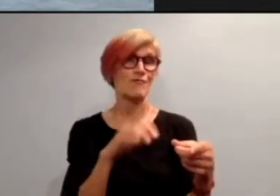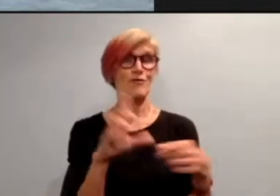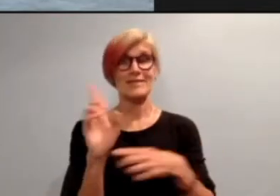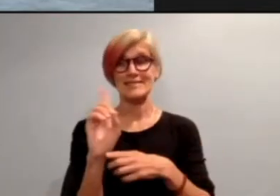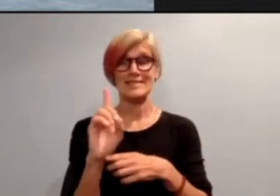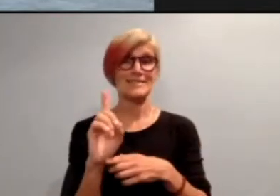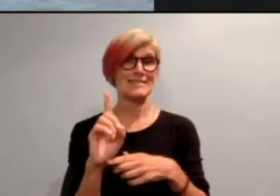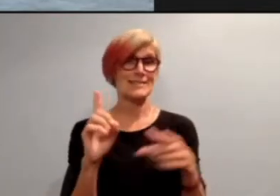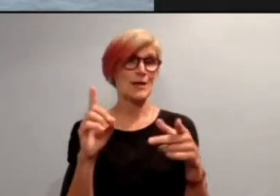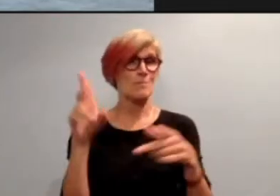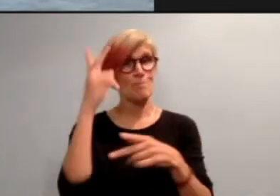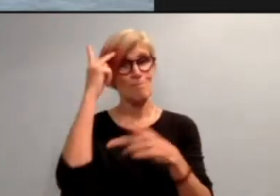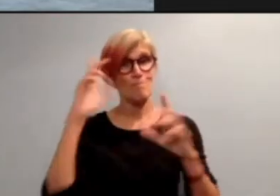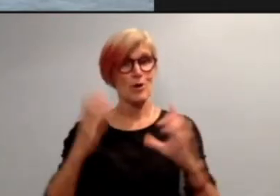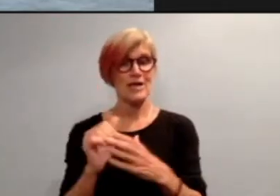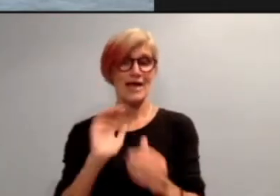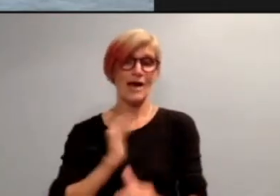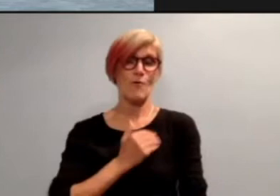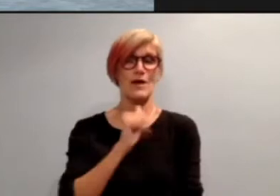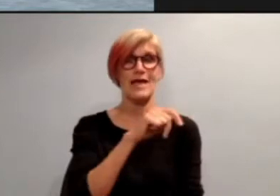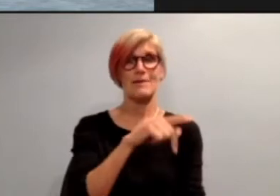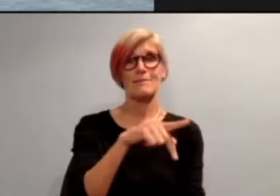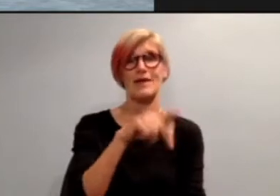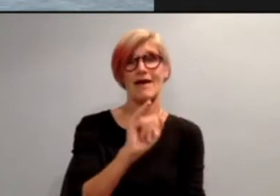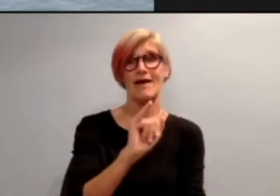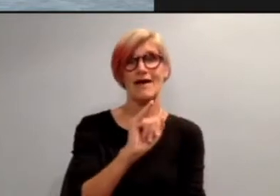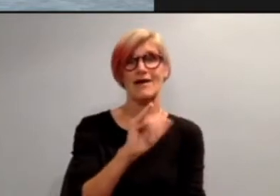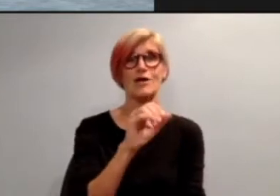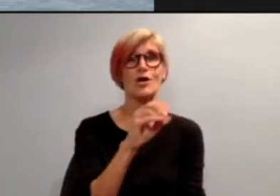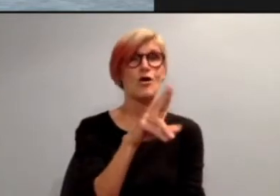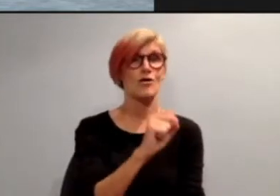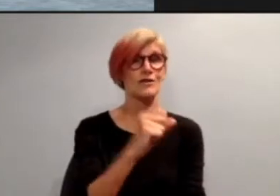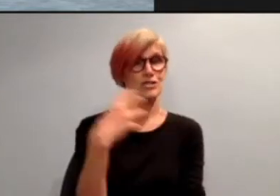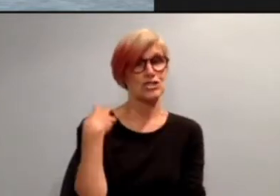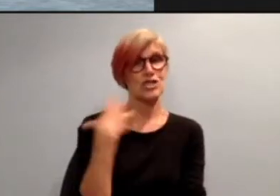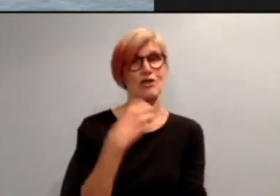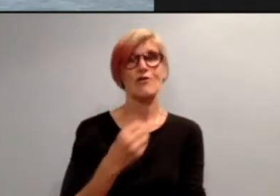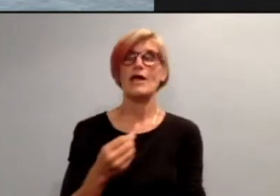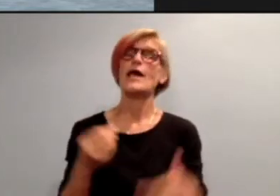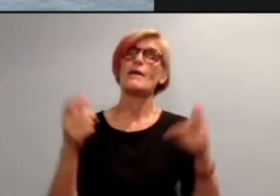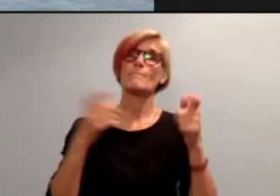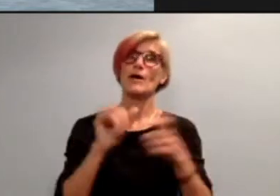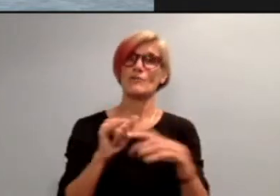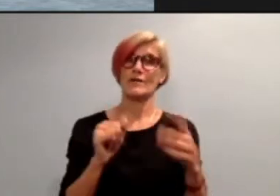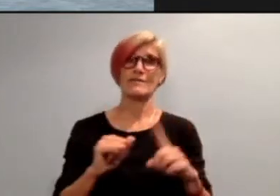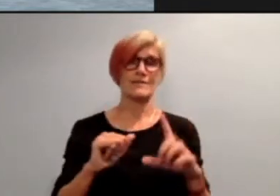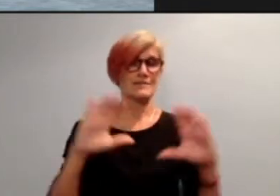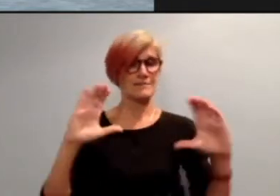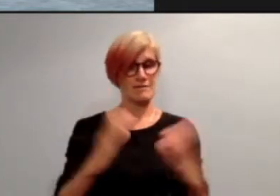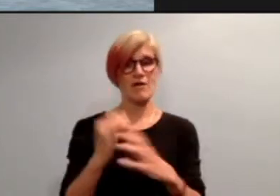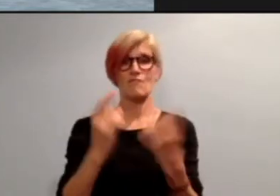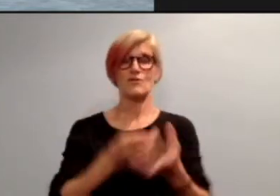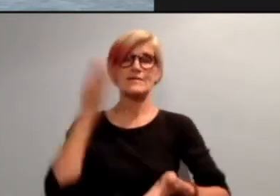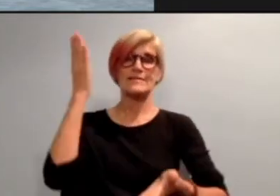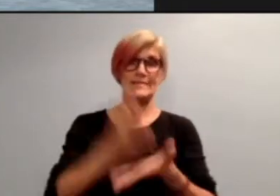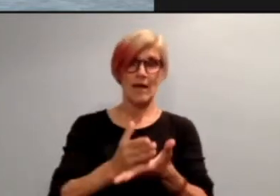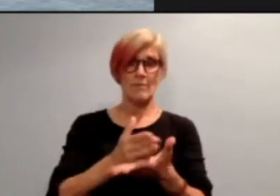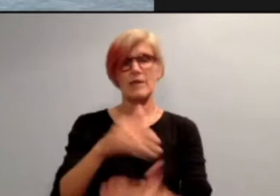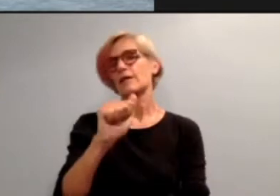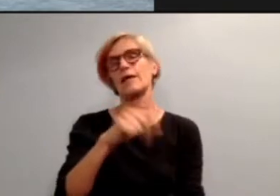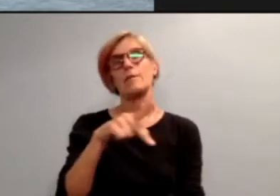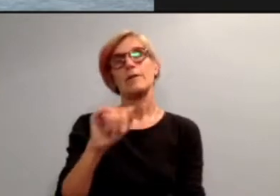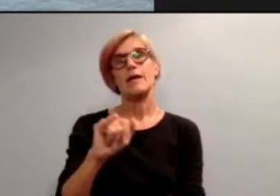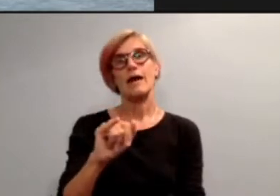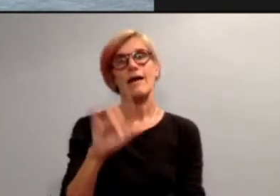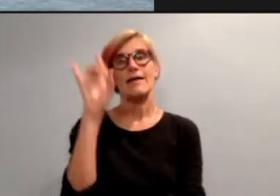our API caucus chair, and for moderating this evening's salon for stopping AAPI hate. I'm honored to kick off this